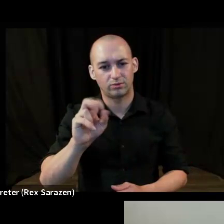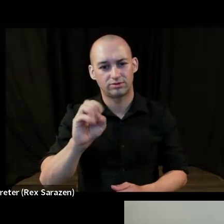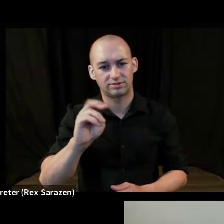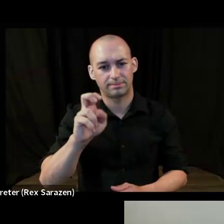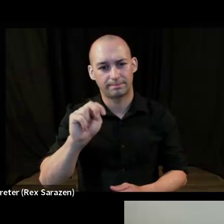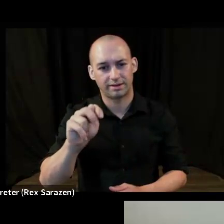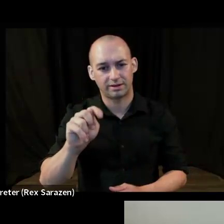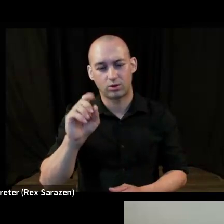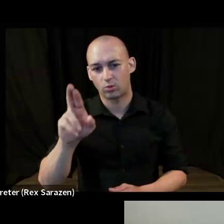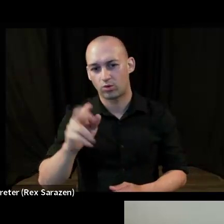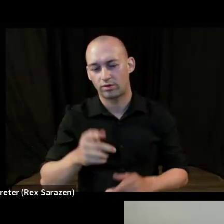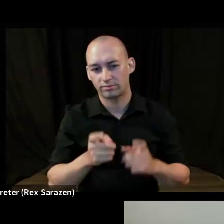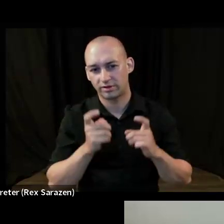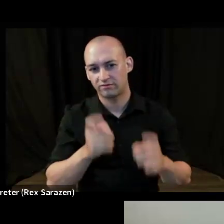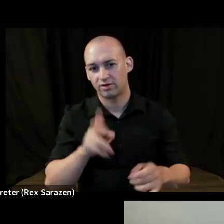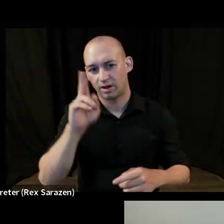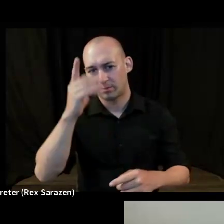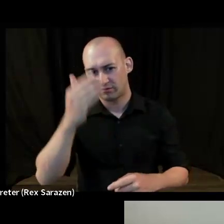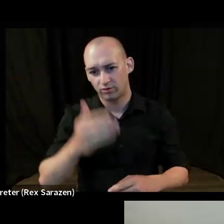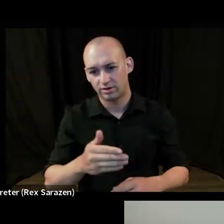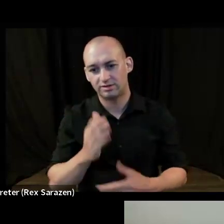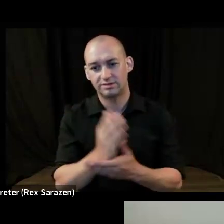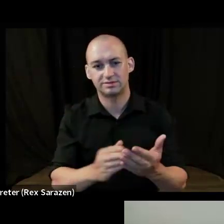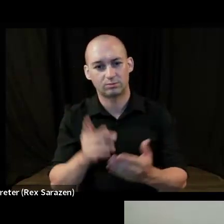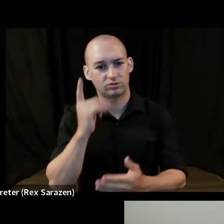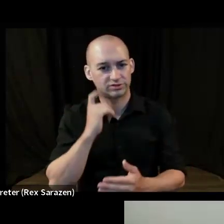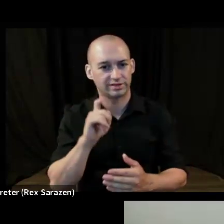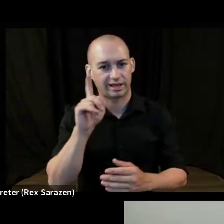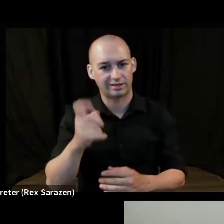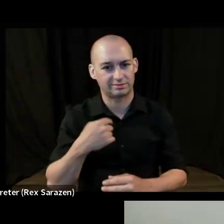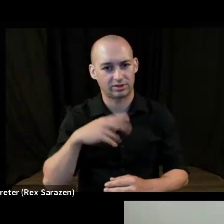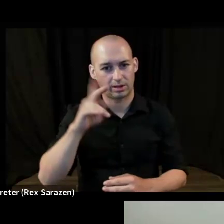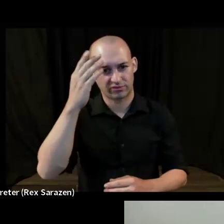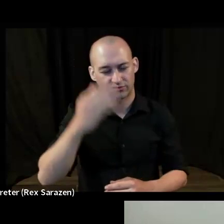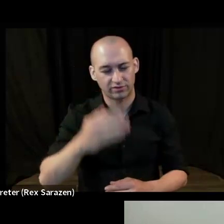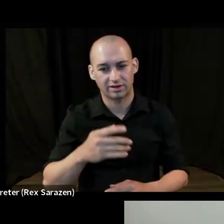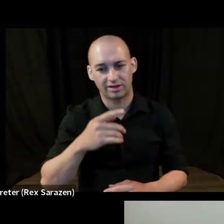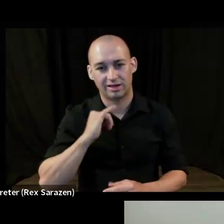front? You know, somebody just asked me that, and I sent them to the email address because I am not sure.